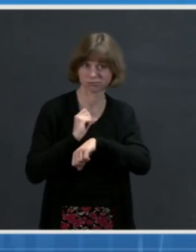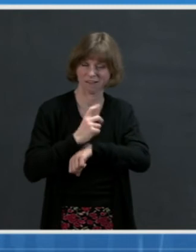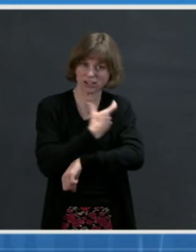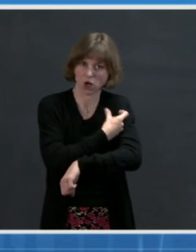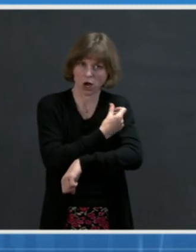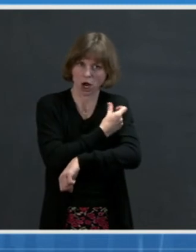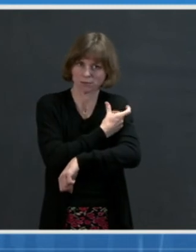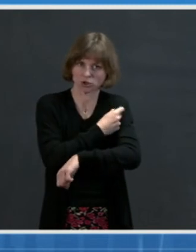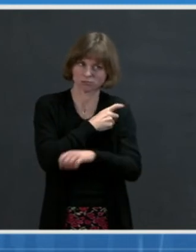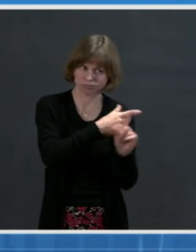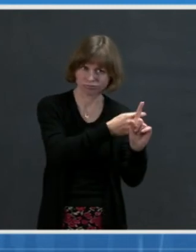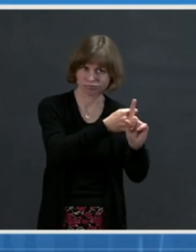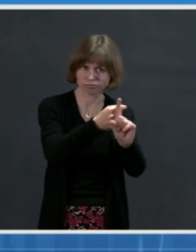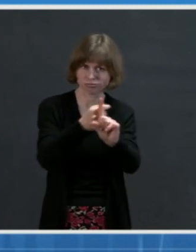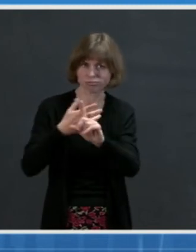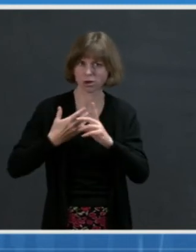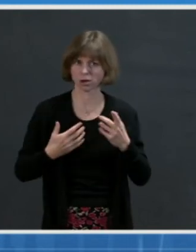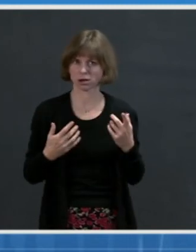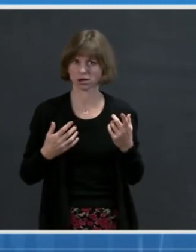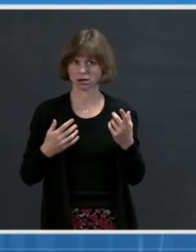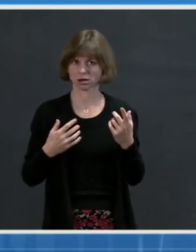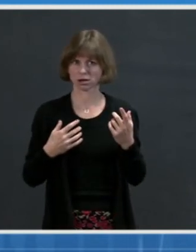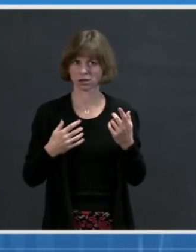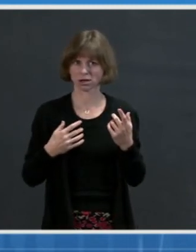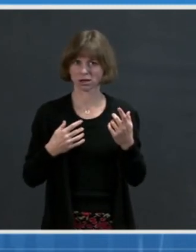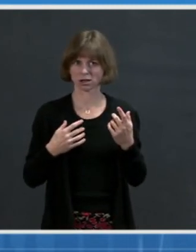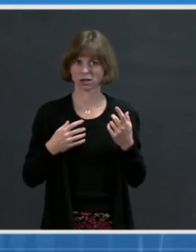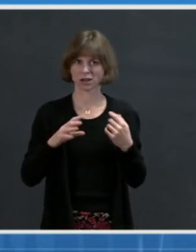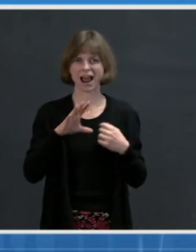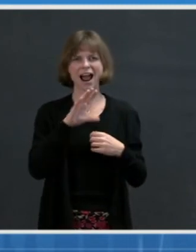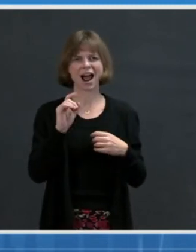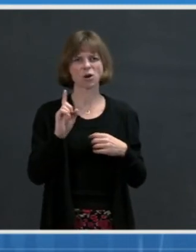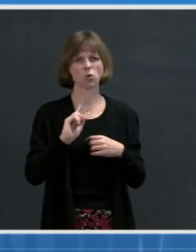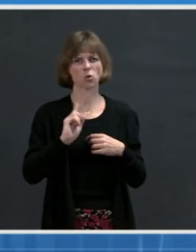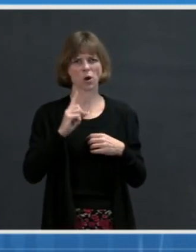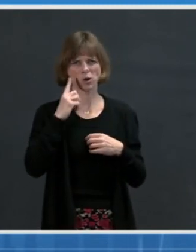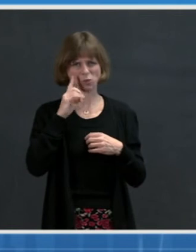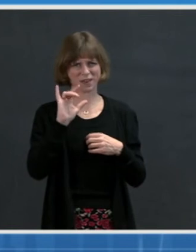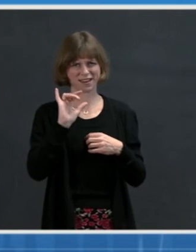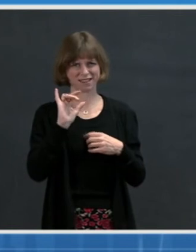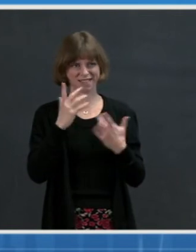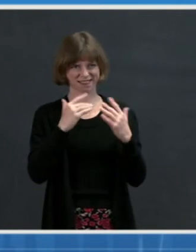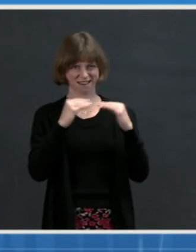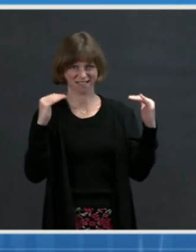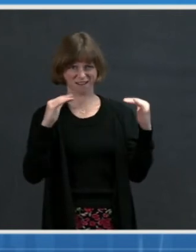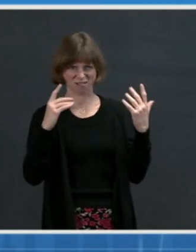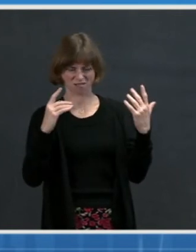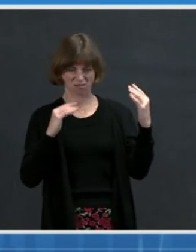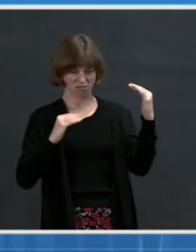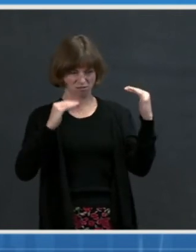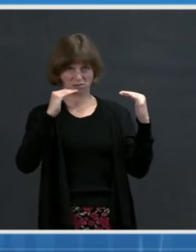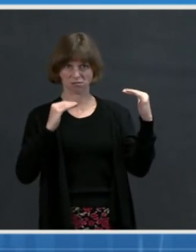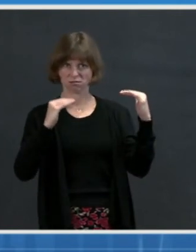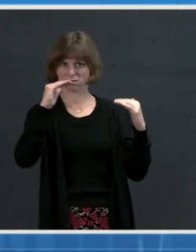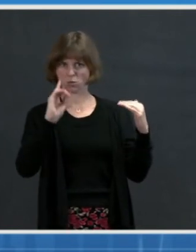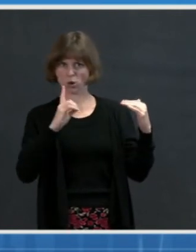in arms? And where do you think the level has to be? And then